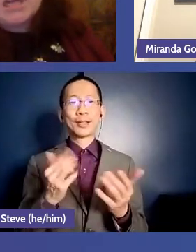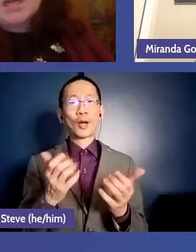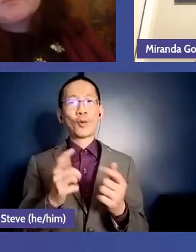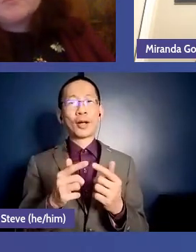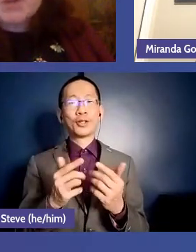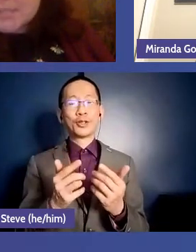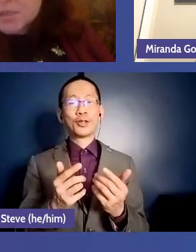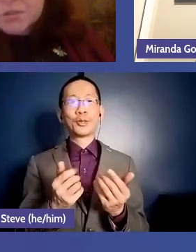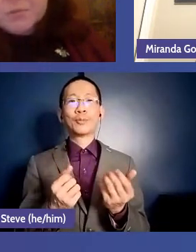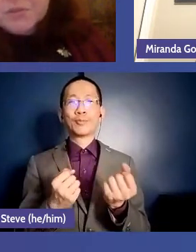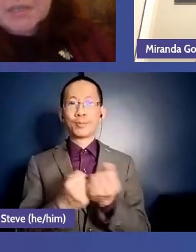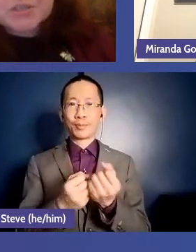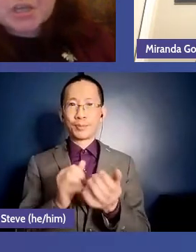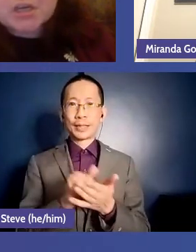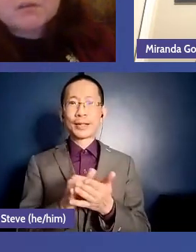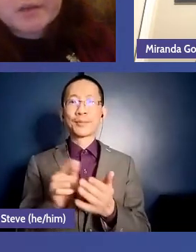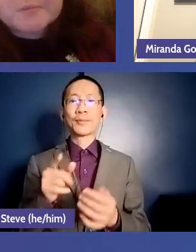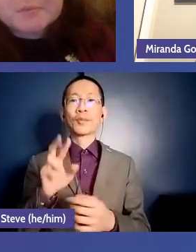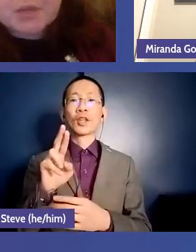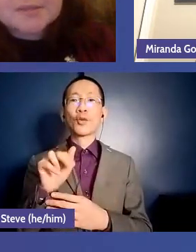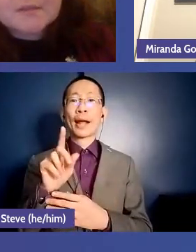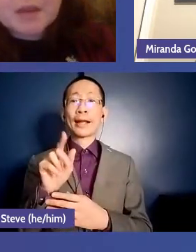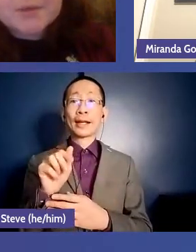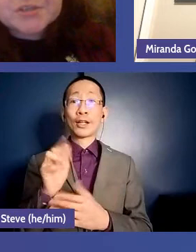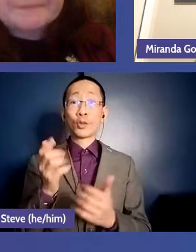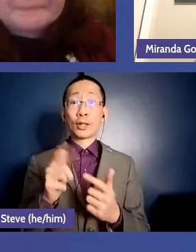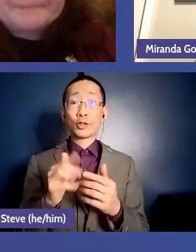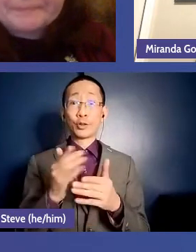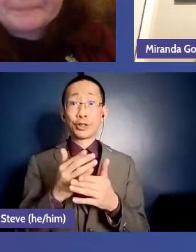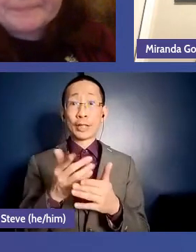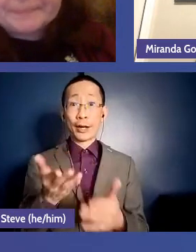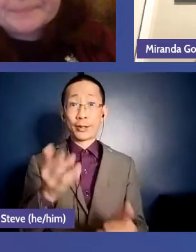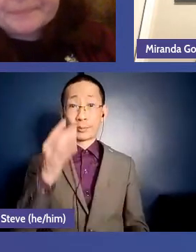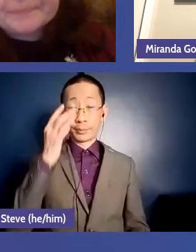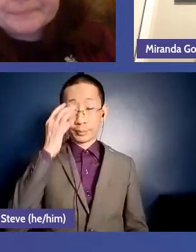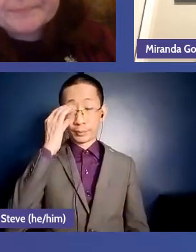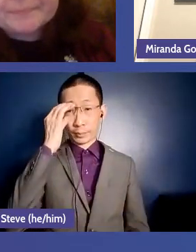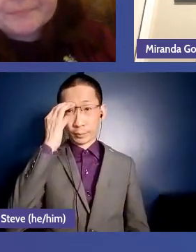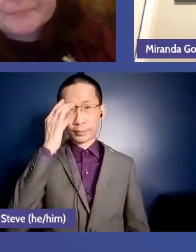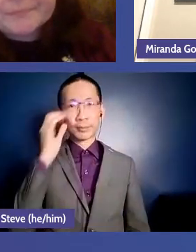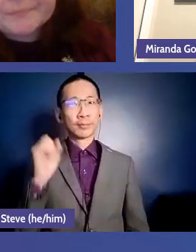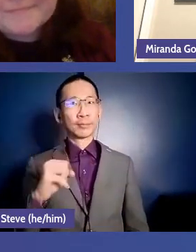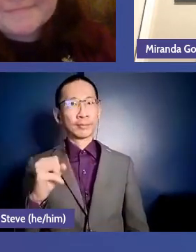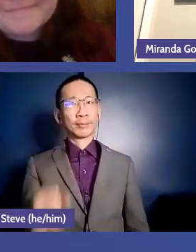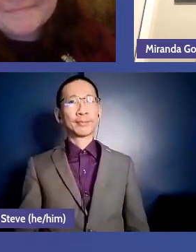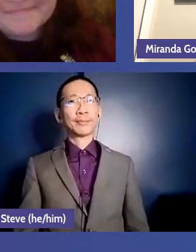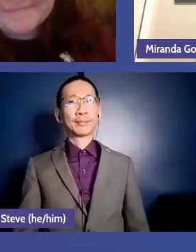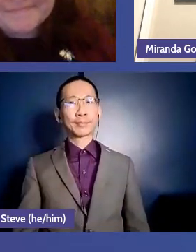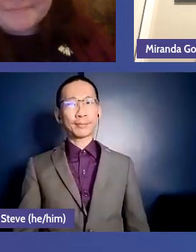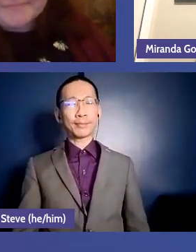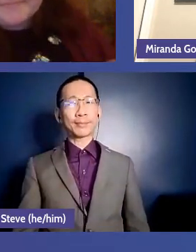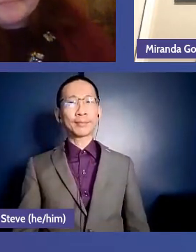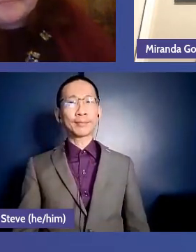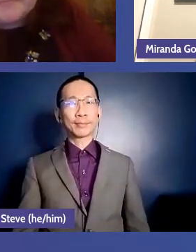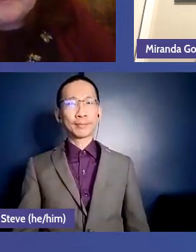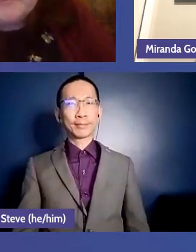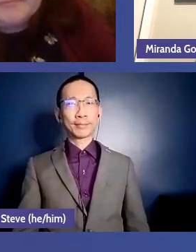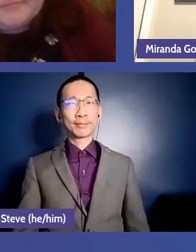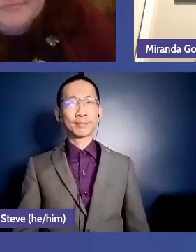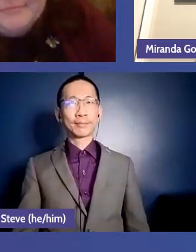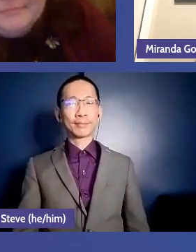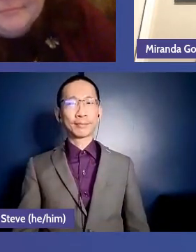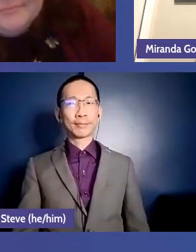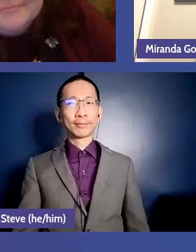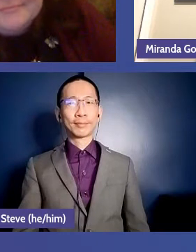that. Randa, would you like to share some thoughts on that question? Sure. Yeah, I love what